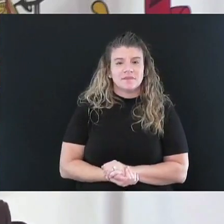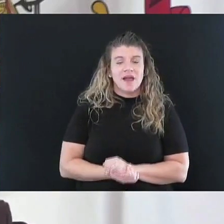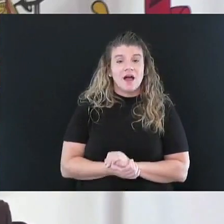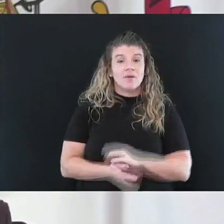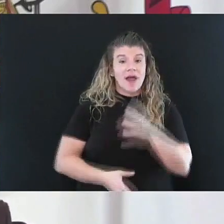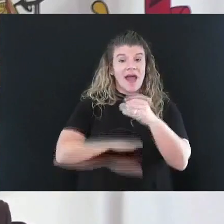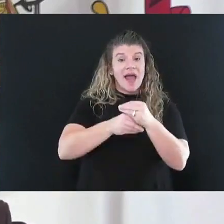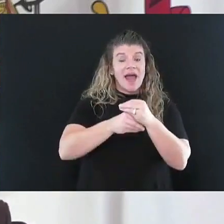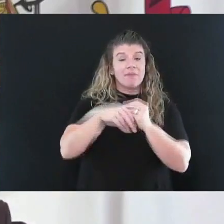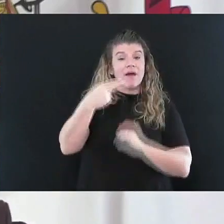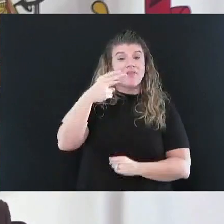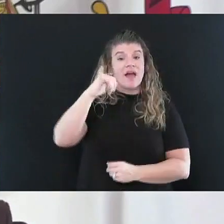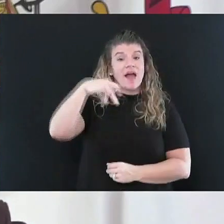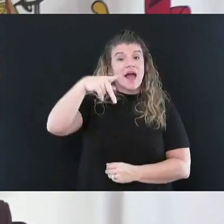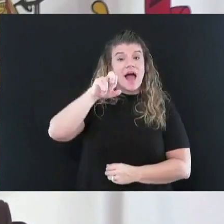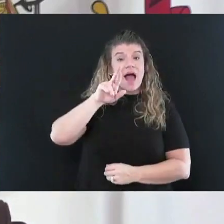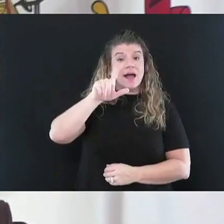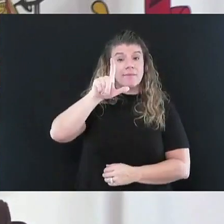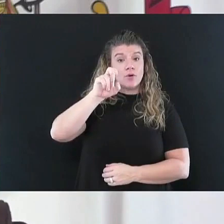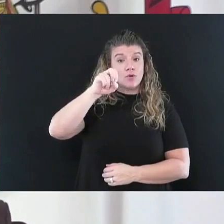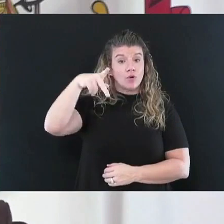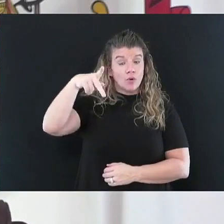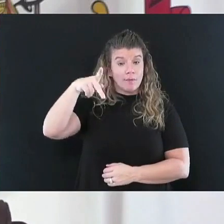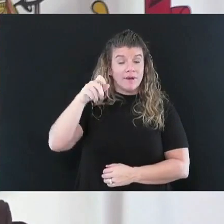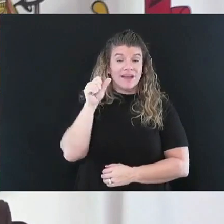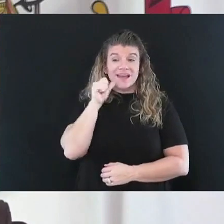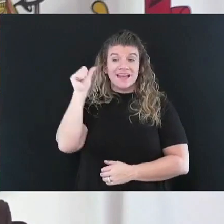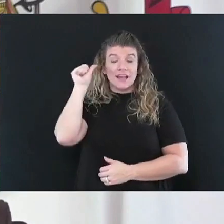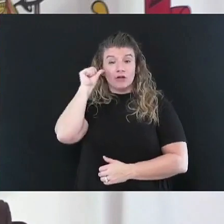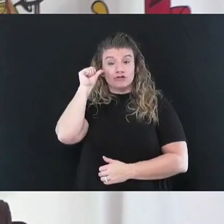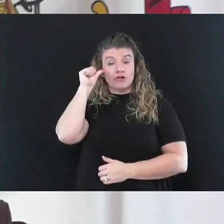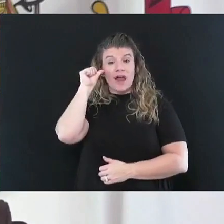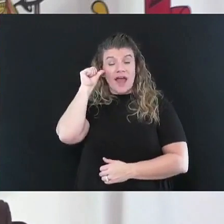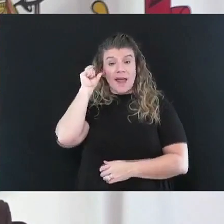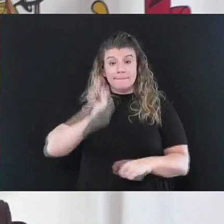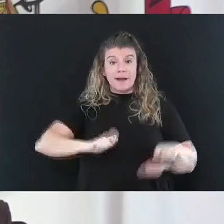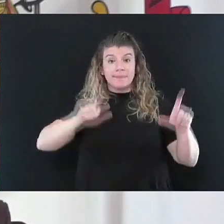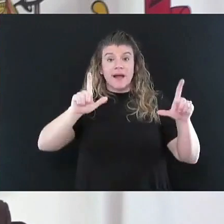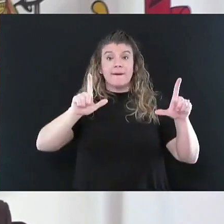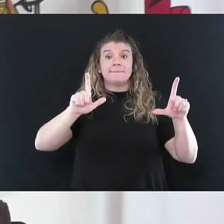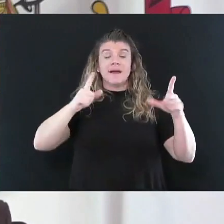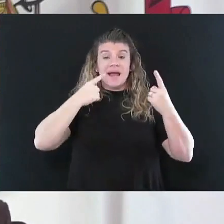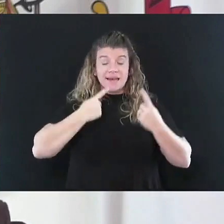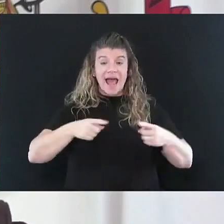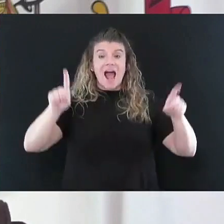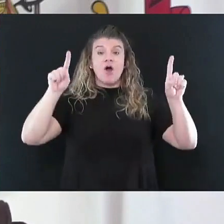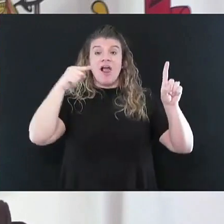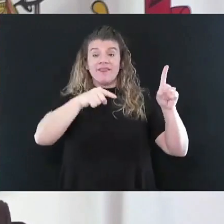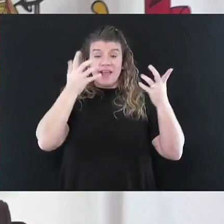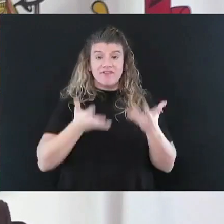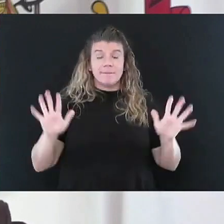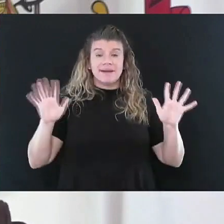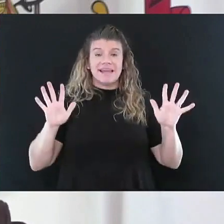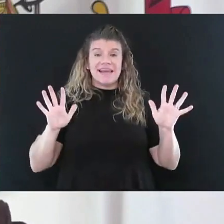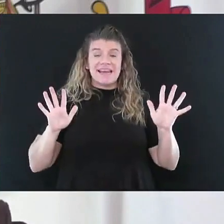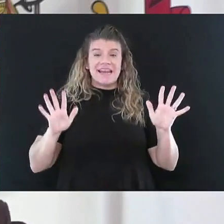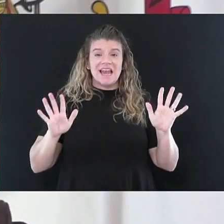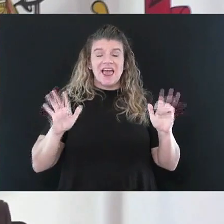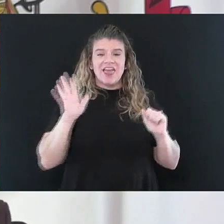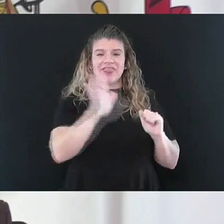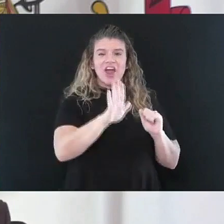Hyperloop. Yesterday, it came across all the wire services today that Hyperloop has completed its